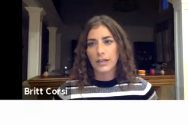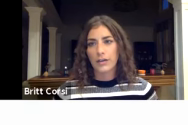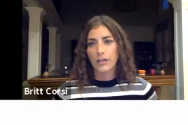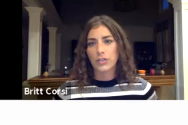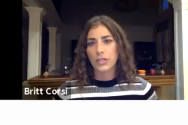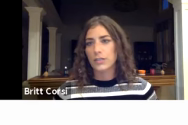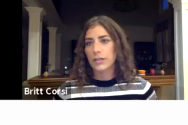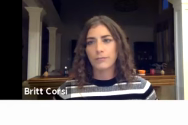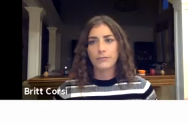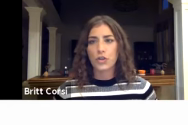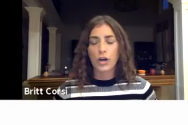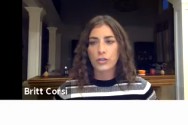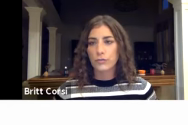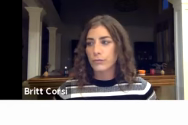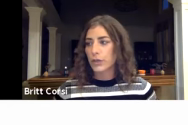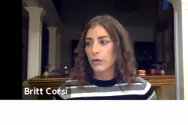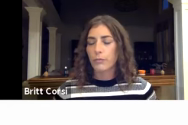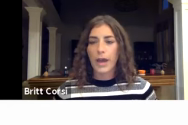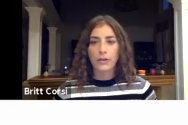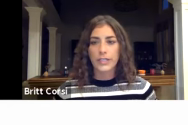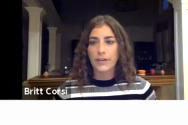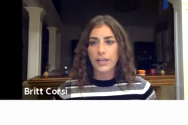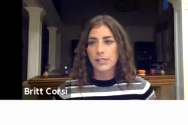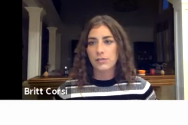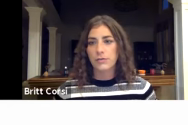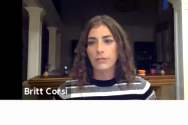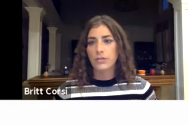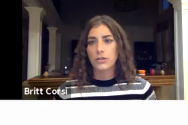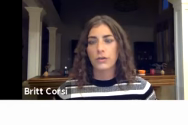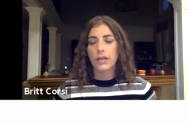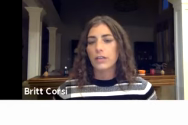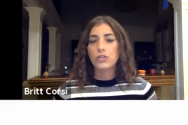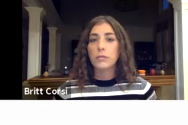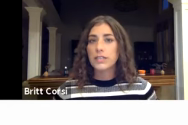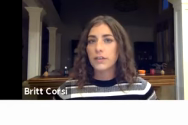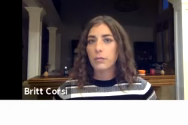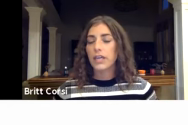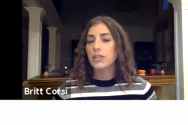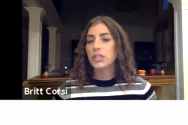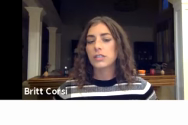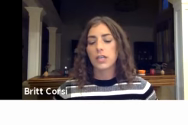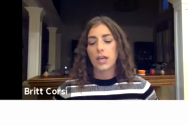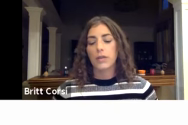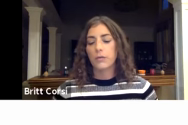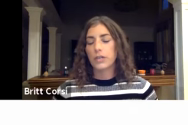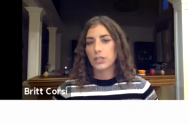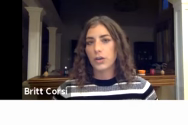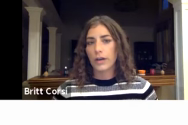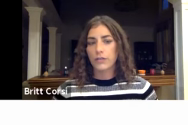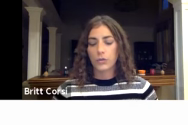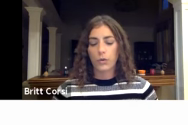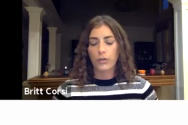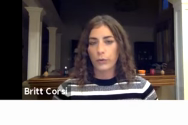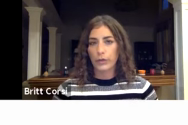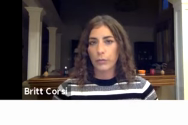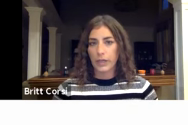clothing technology to charge, you know, battery devices around you. There's so many different applications, but I wanted to go